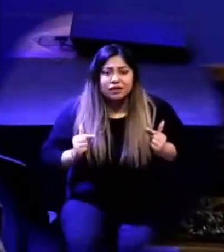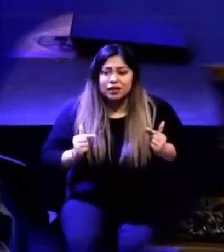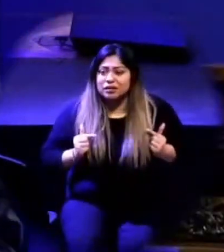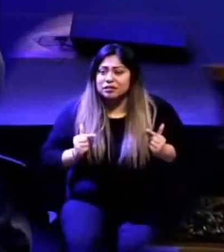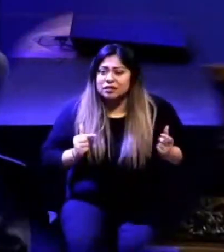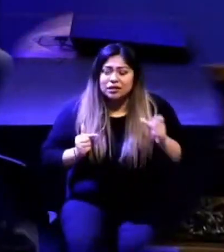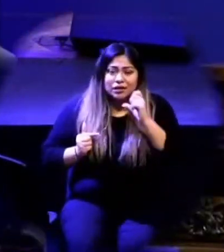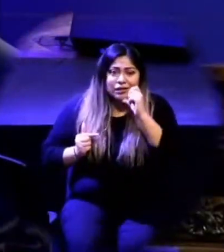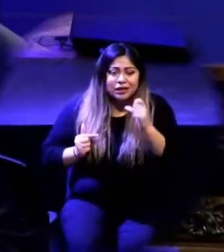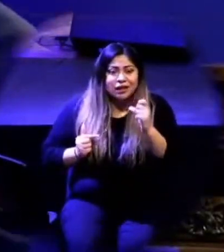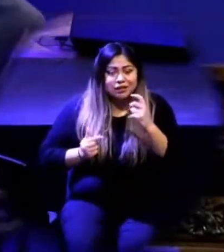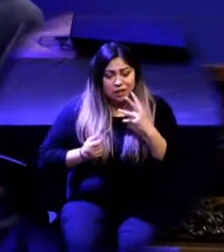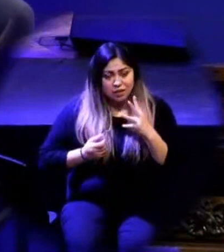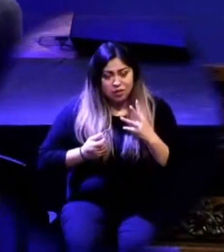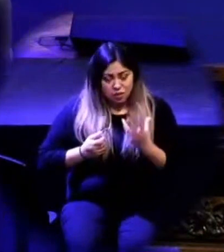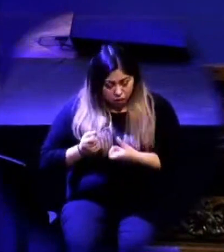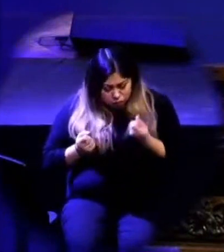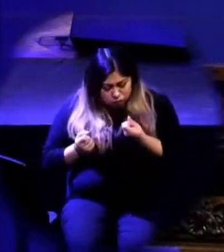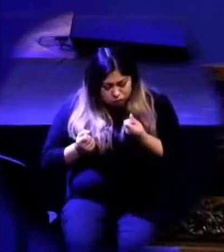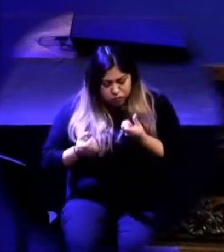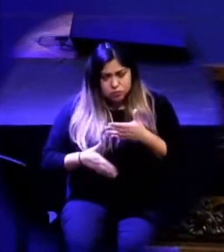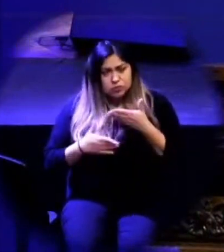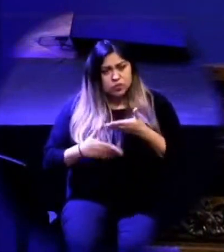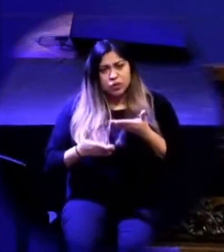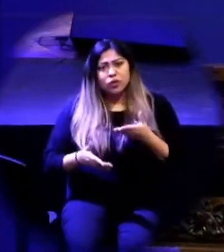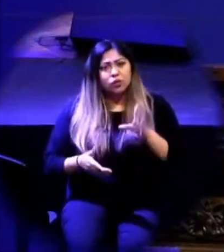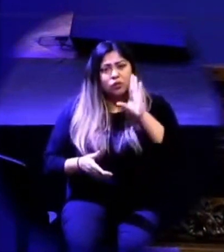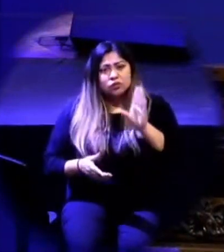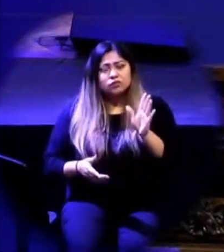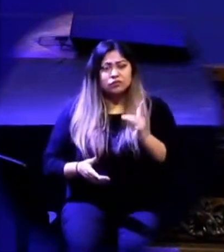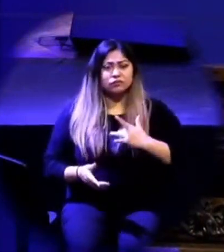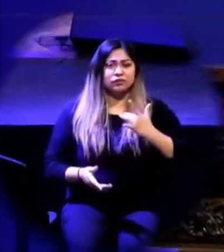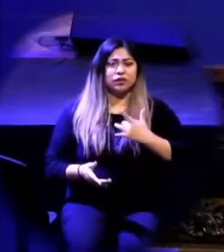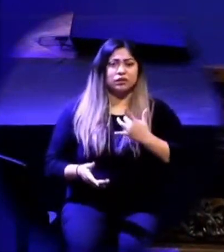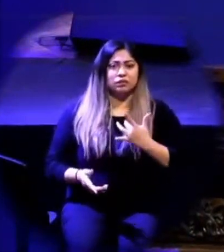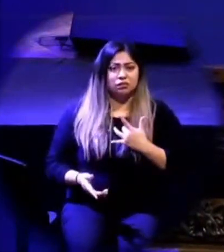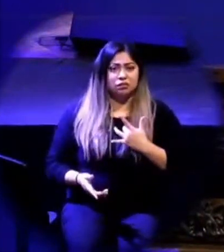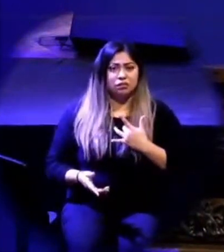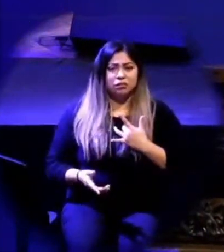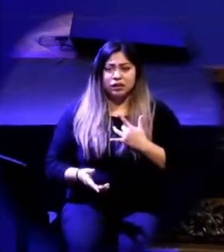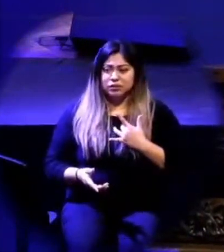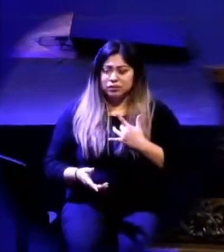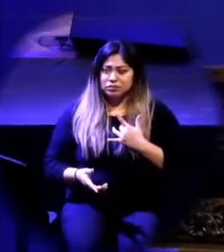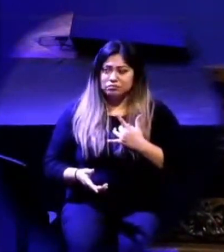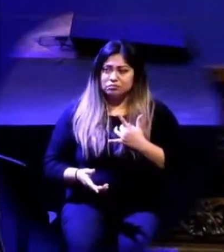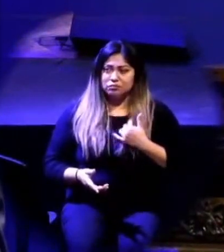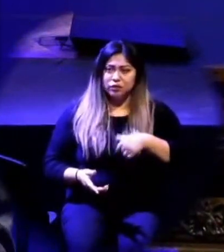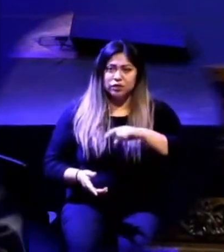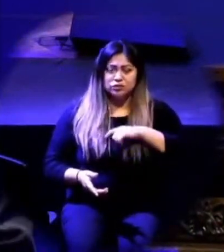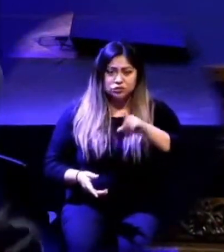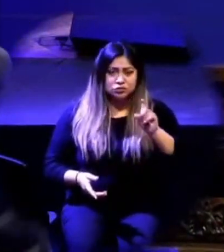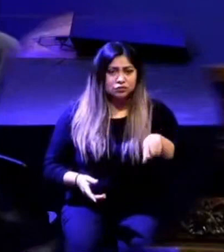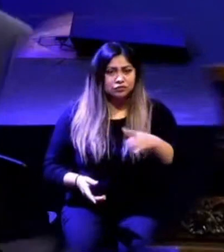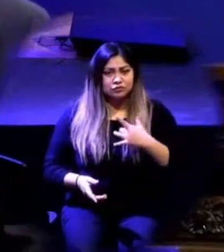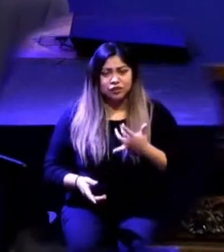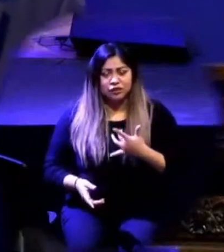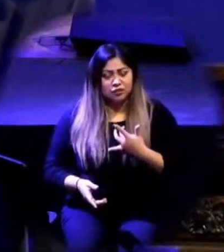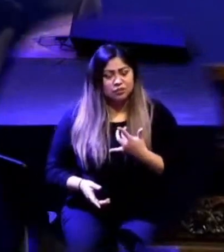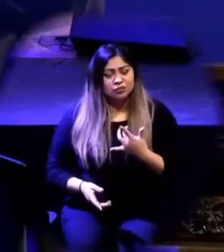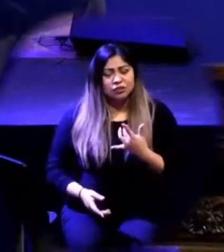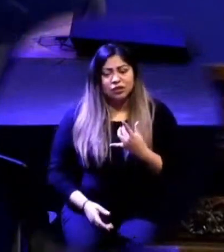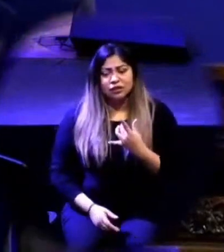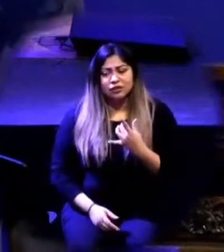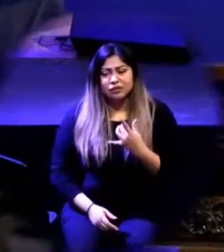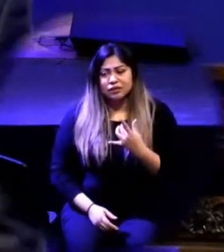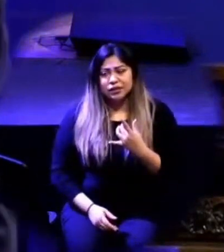to contain our joy, that we will just feel like we always knew we were supposed to feel but never felt. And we, on